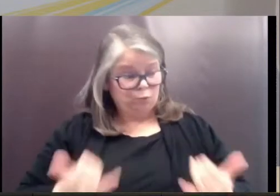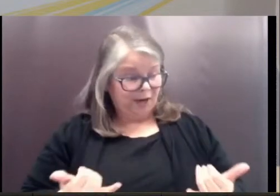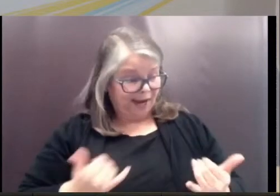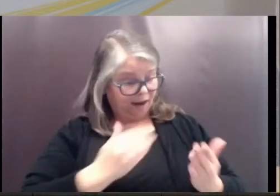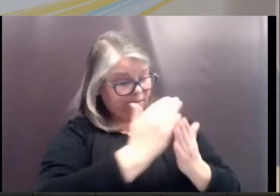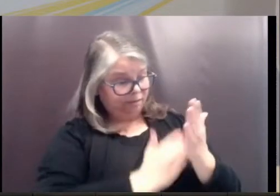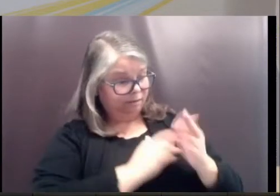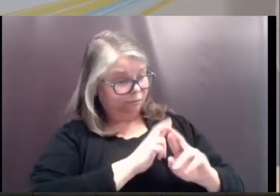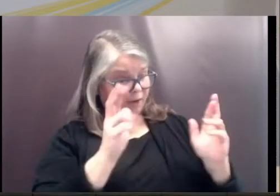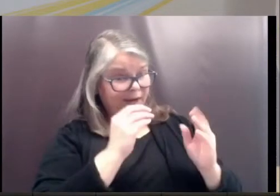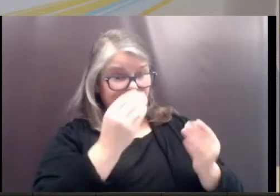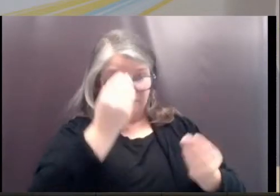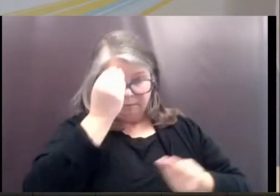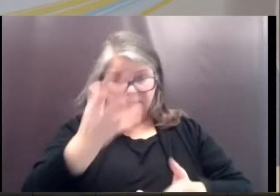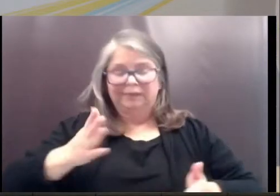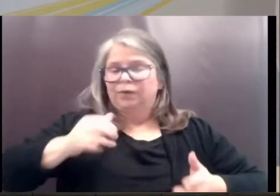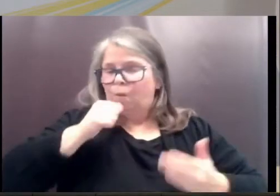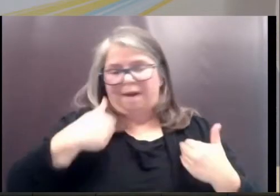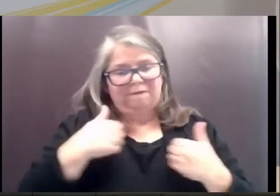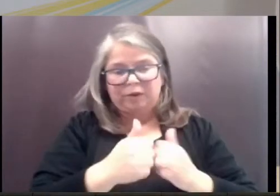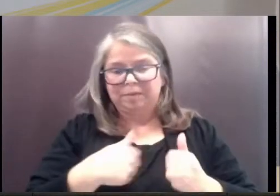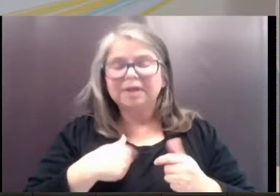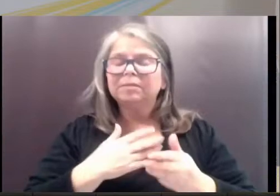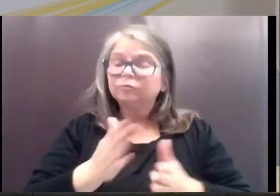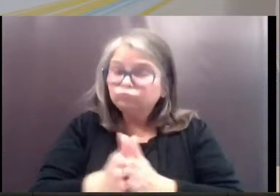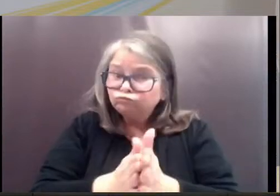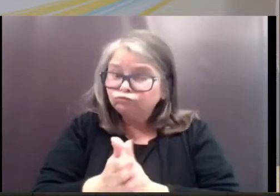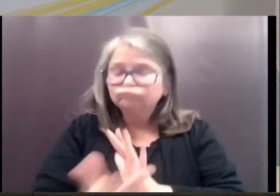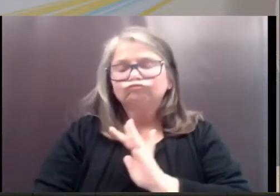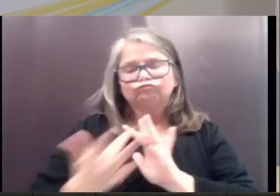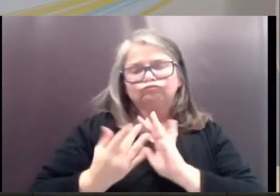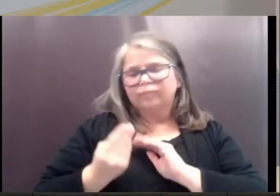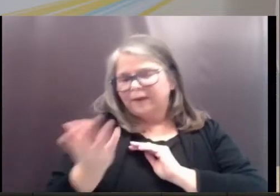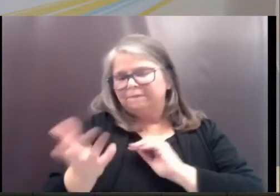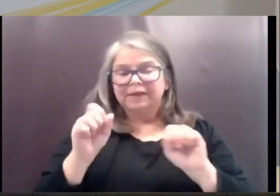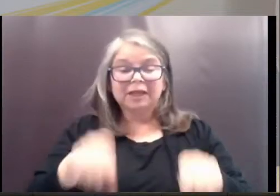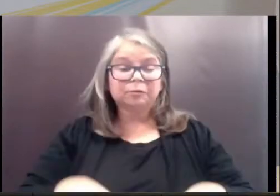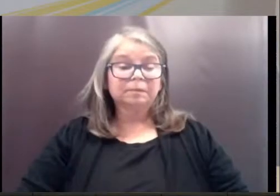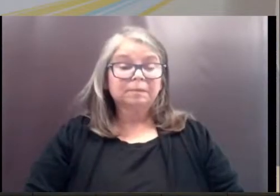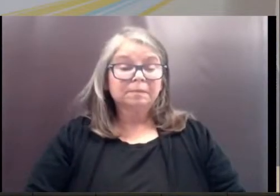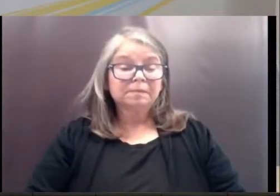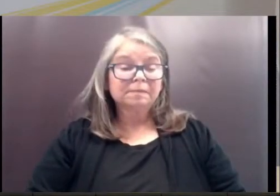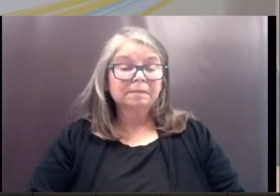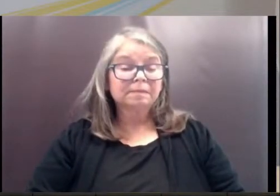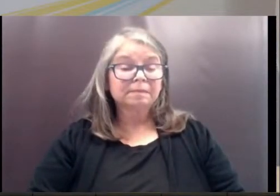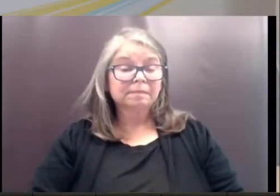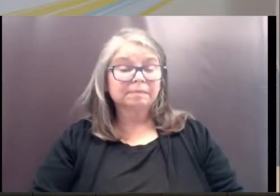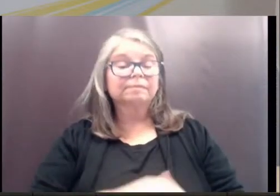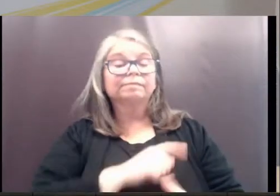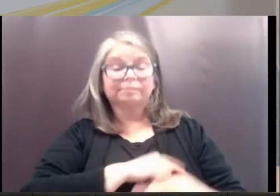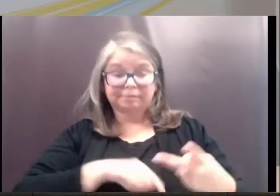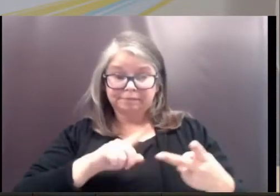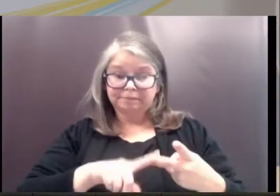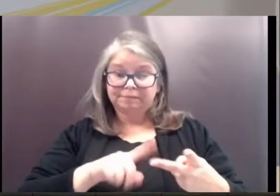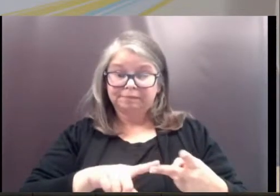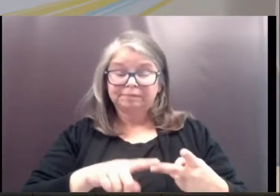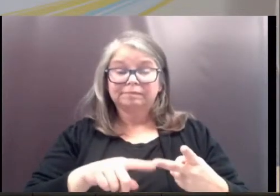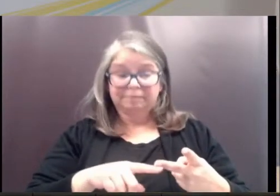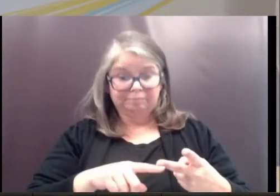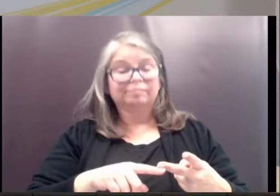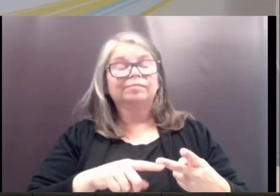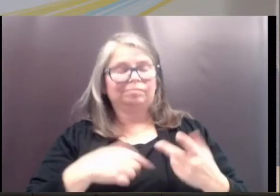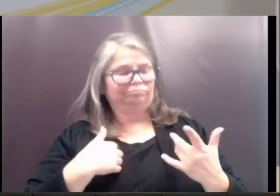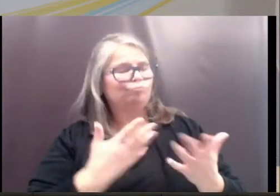you're interested. Yeah, I'm definitely interested. And I guess also maybe you would know, like, are